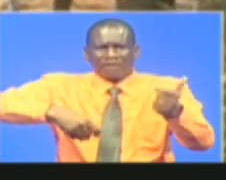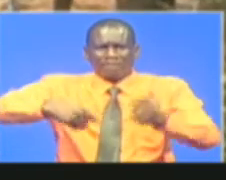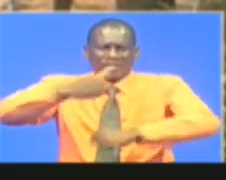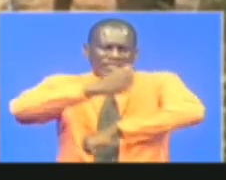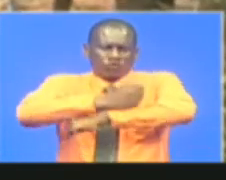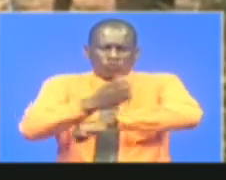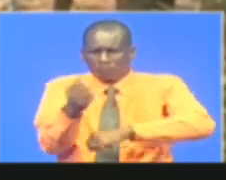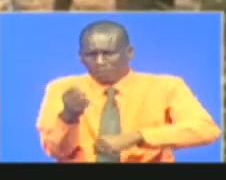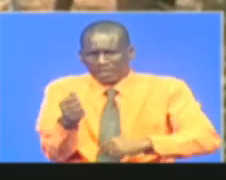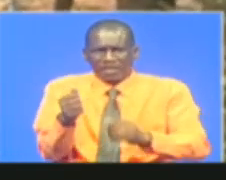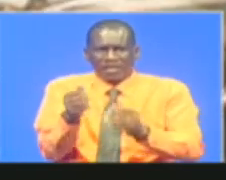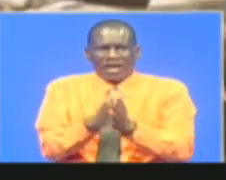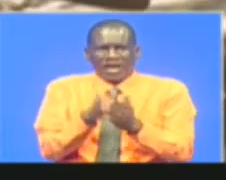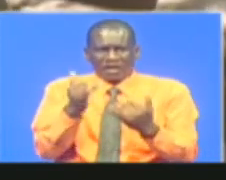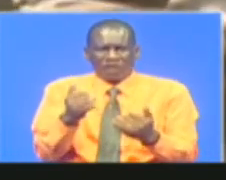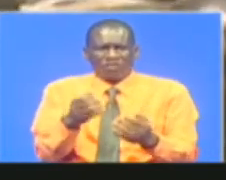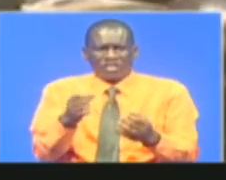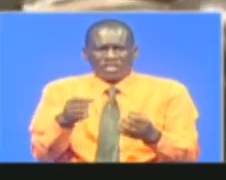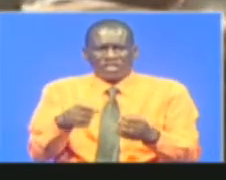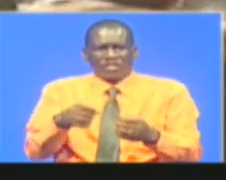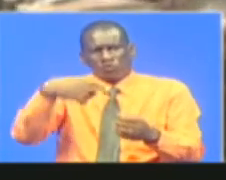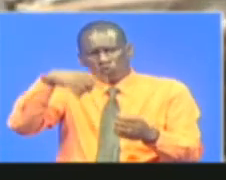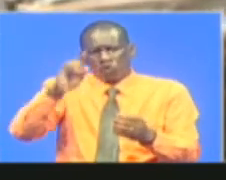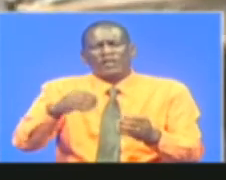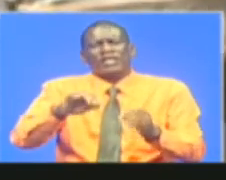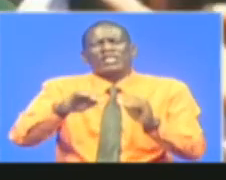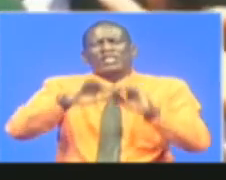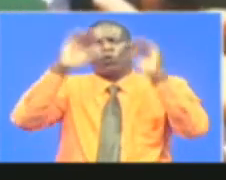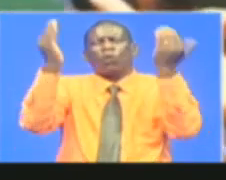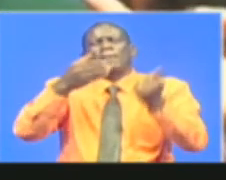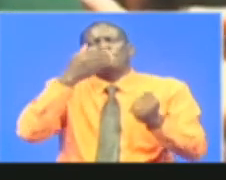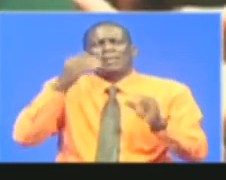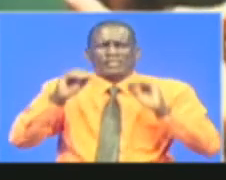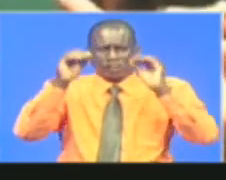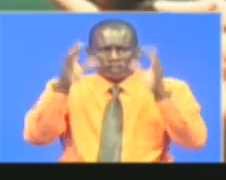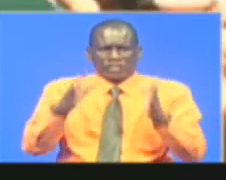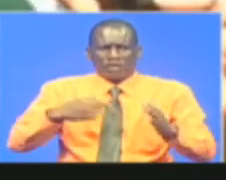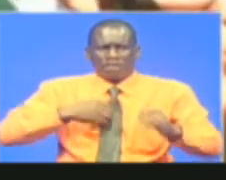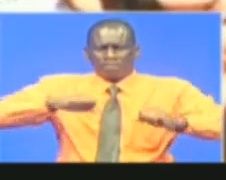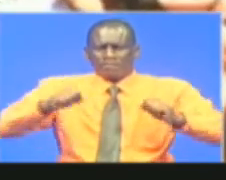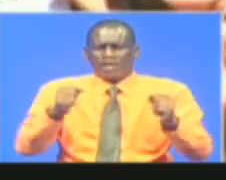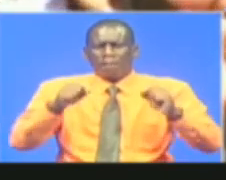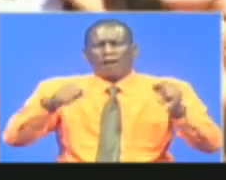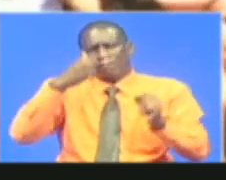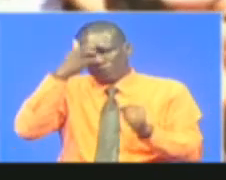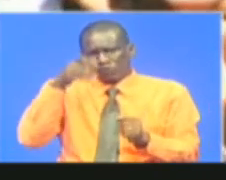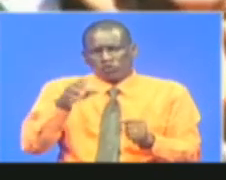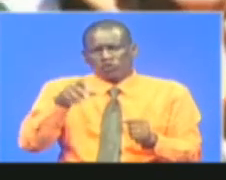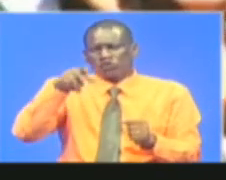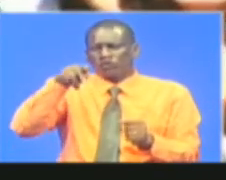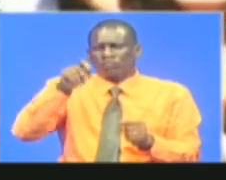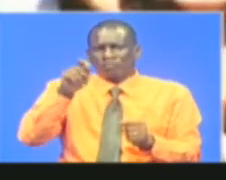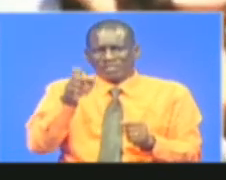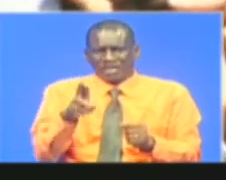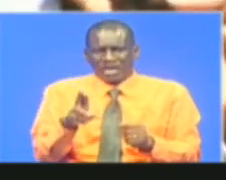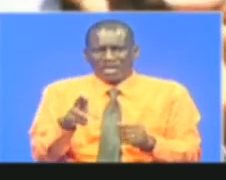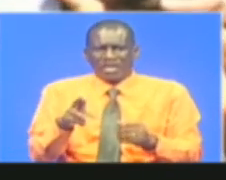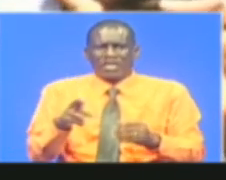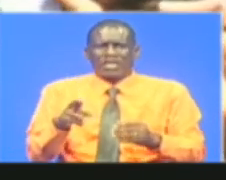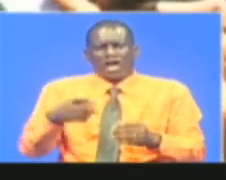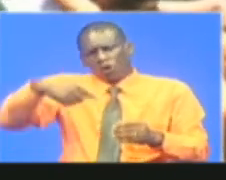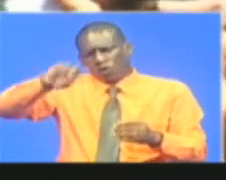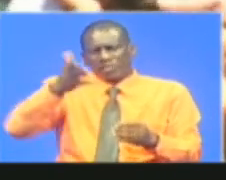this, he earned the crown, world's best teacher. I am very happy because of his winning, which will bring a lot